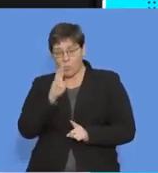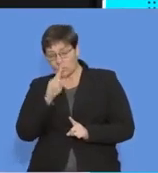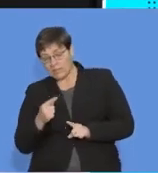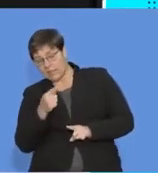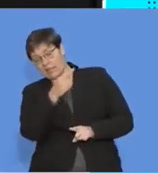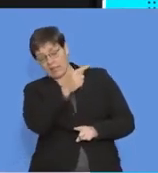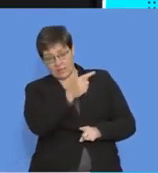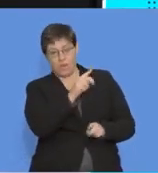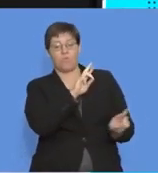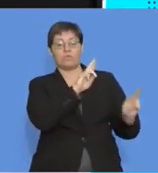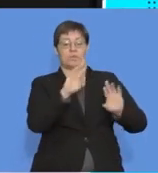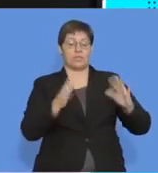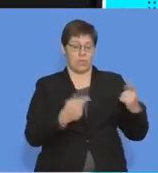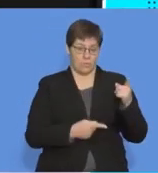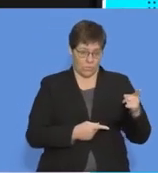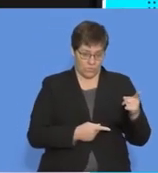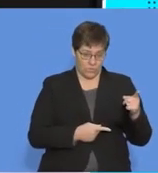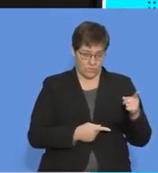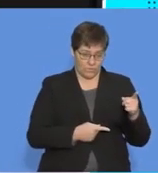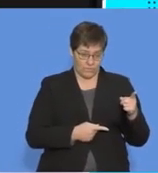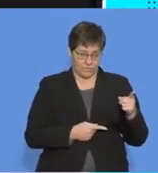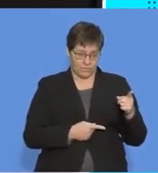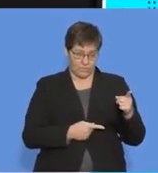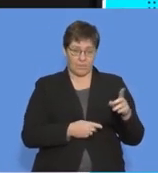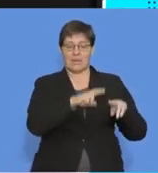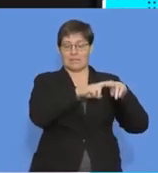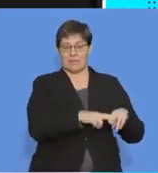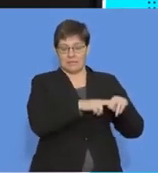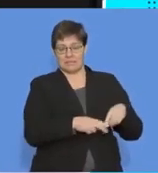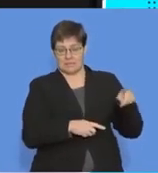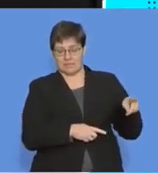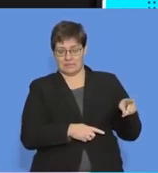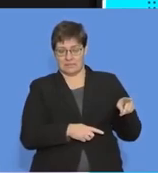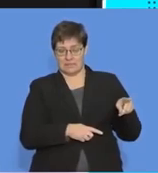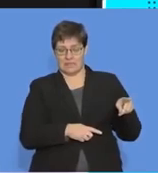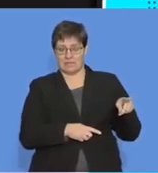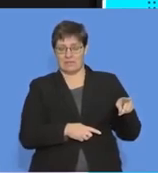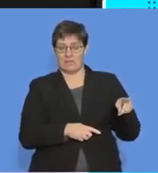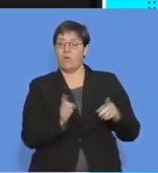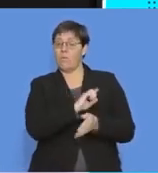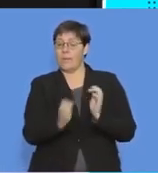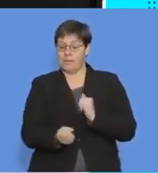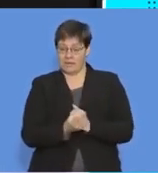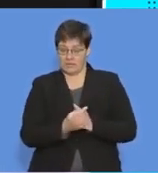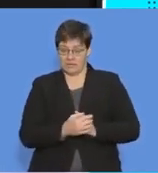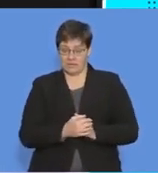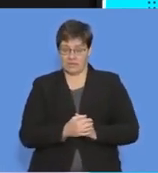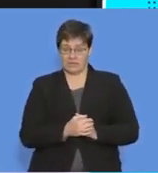other quantity responds, or the response variable, which is the dependent. So in this case, what happened is that